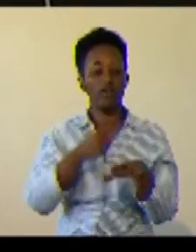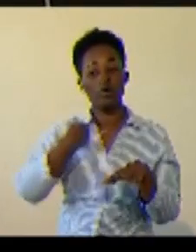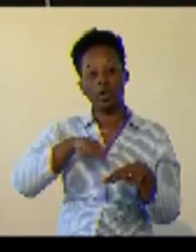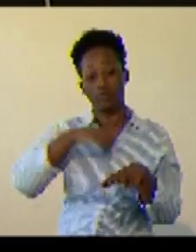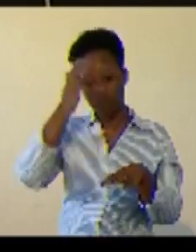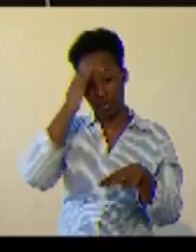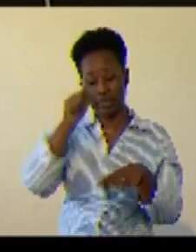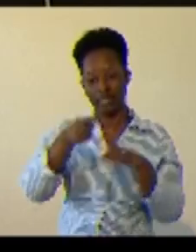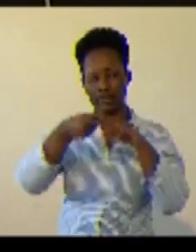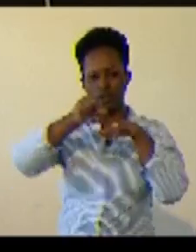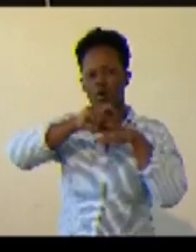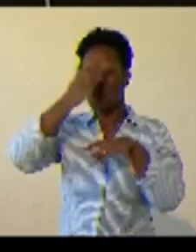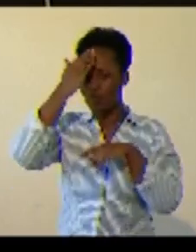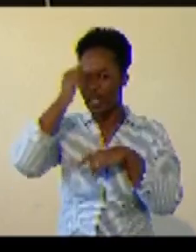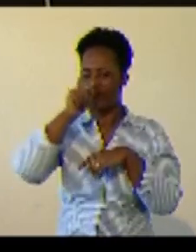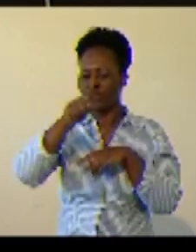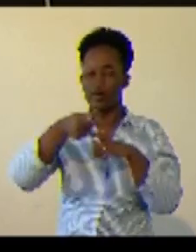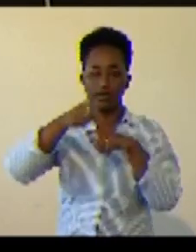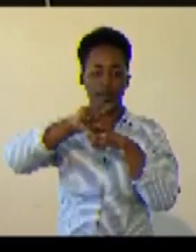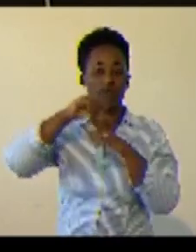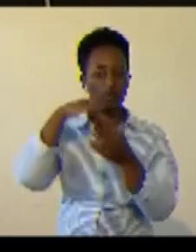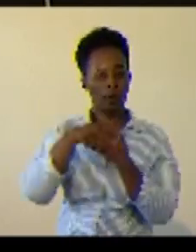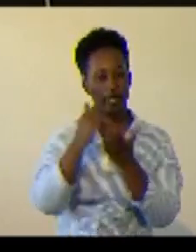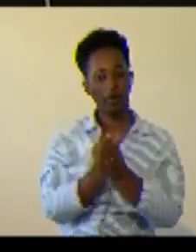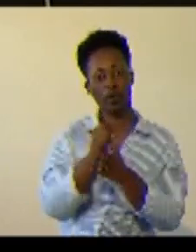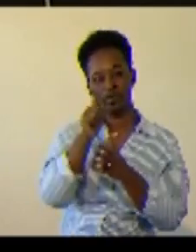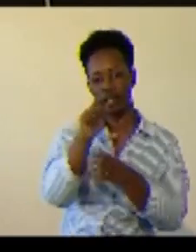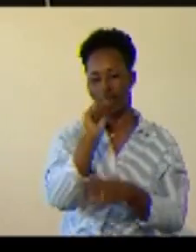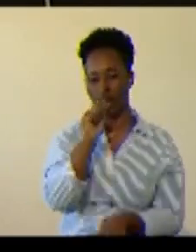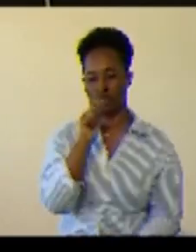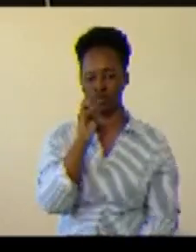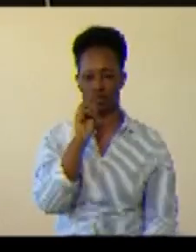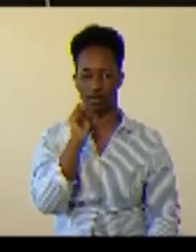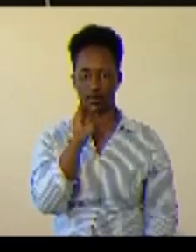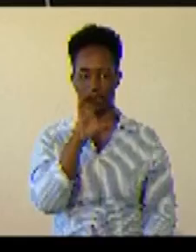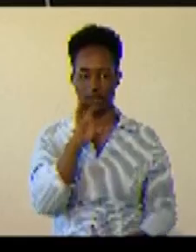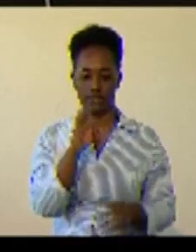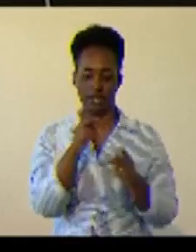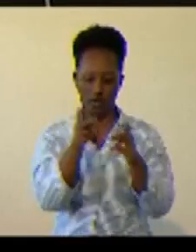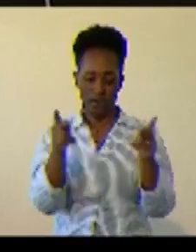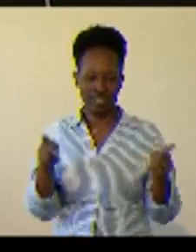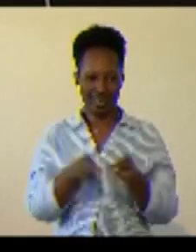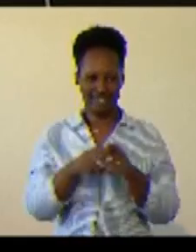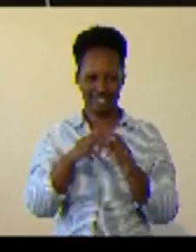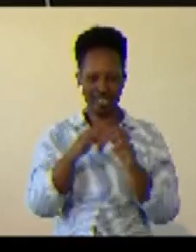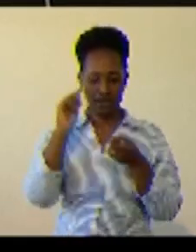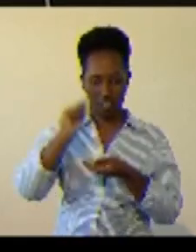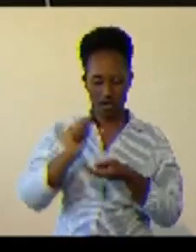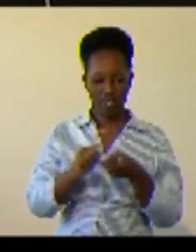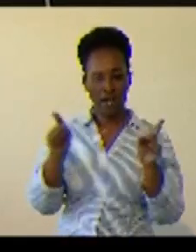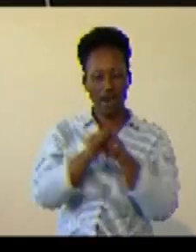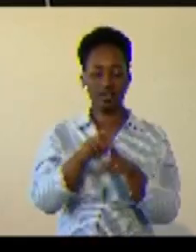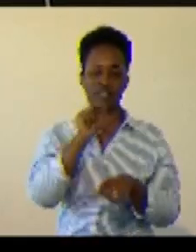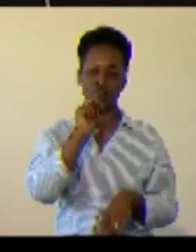increases. But why does it increase? It's because the atomic radius decreases as the nuclear